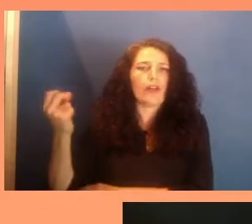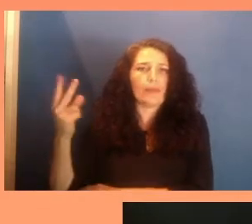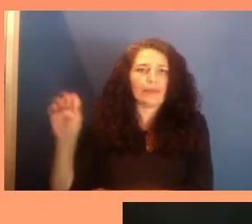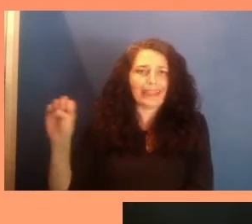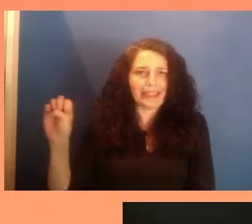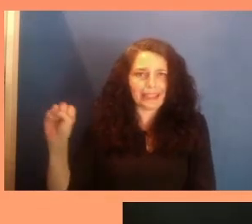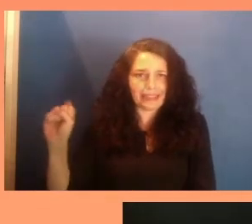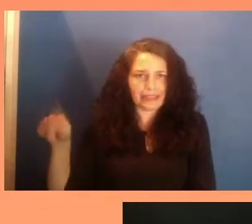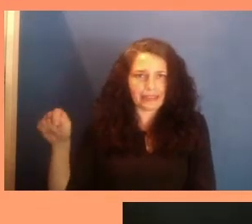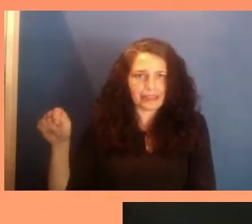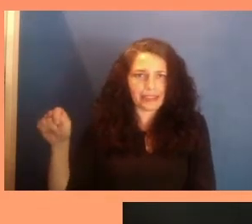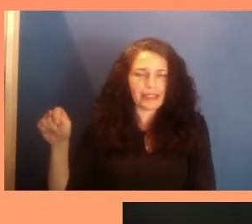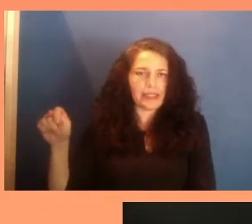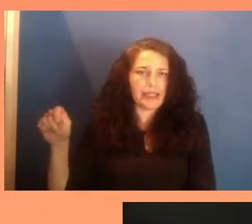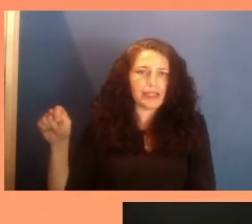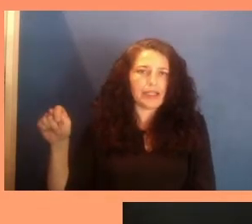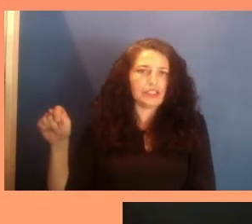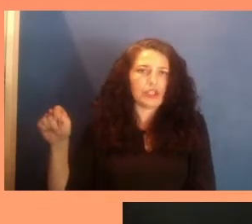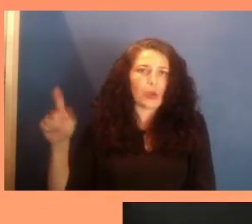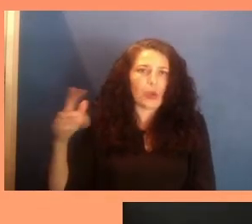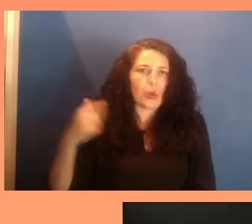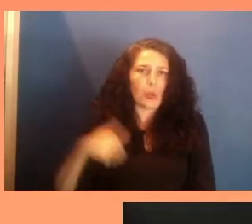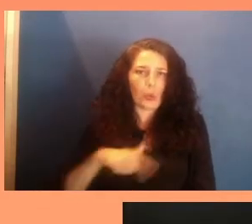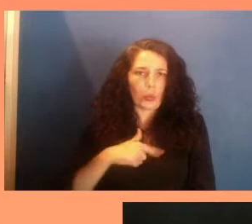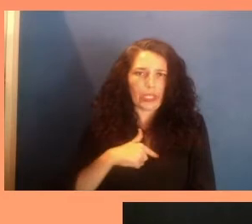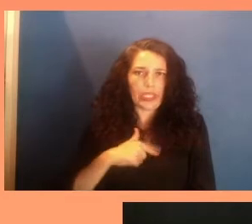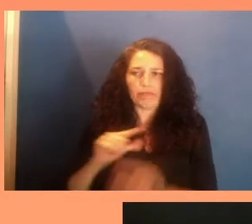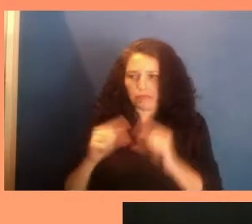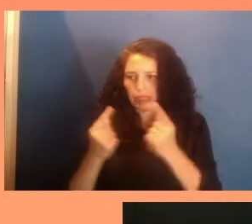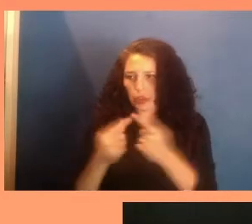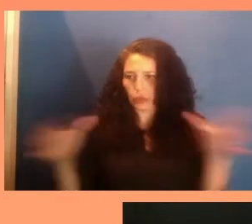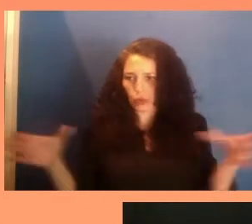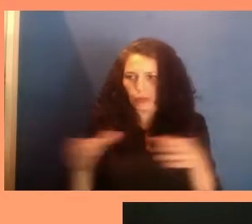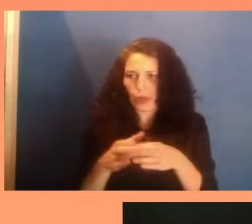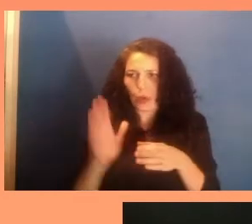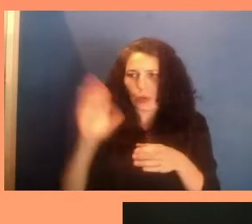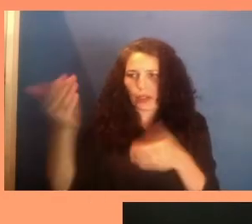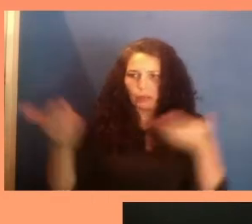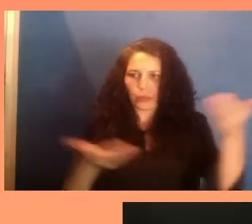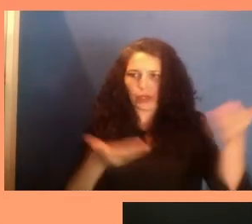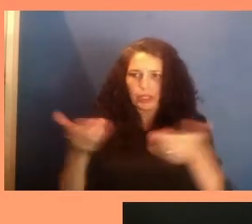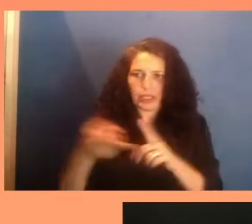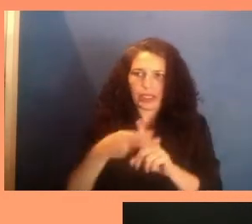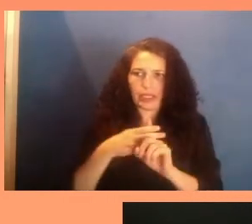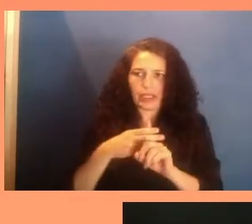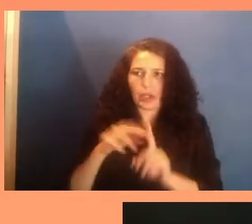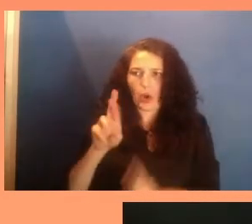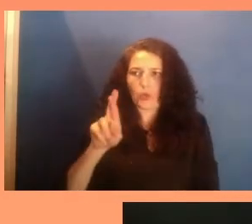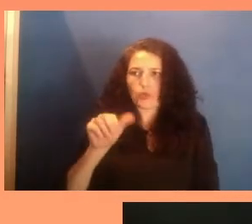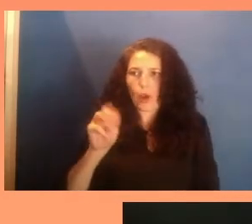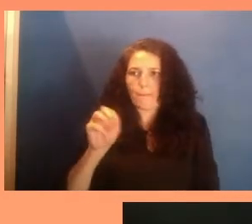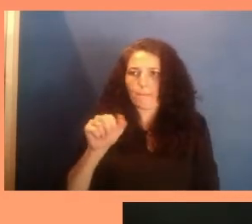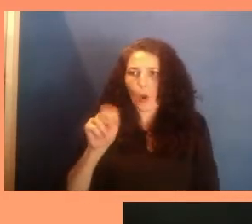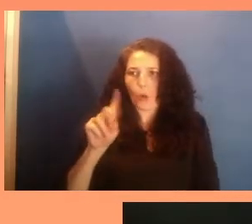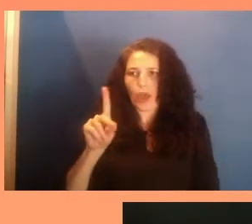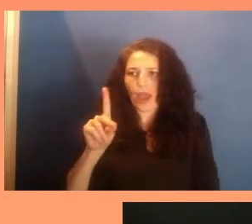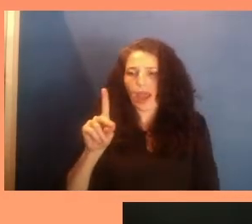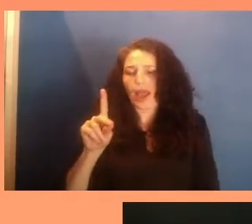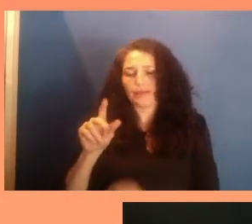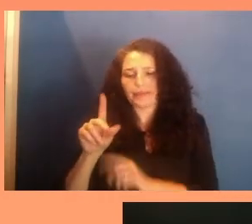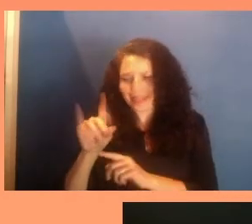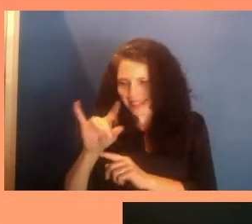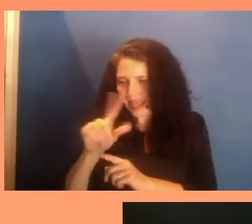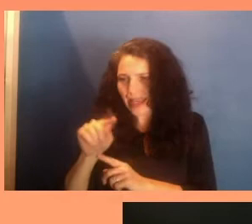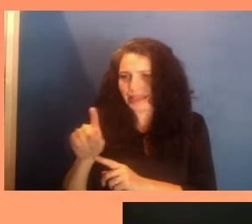work as a group, we're also going to be able to bring in filmmakers, Ramona Diaz and Jackie Olive, who have thankfully agreed to